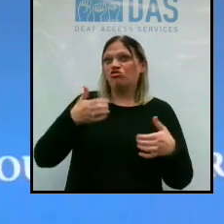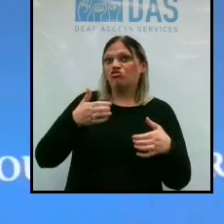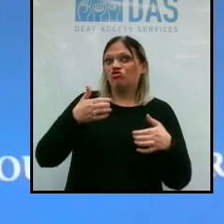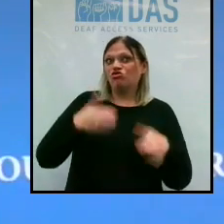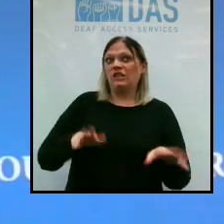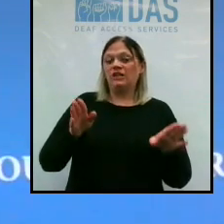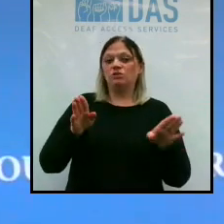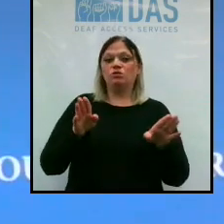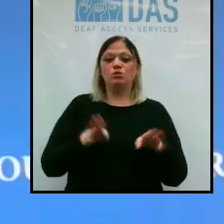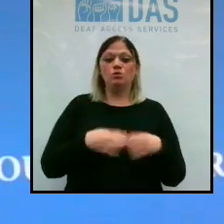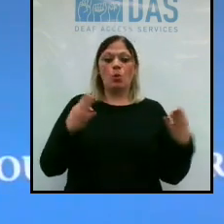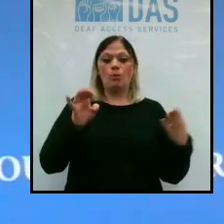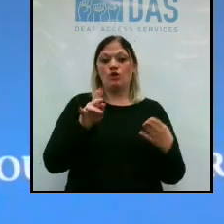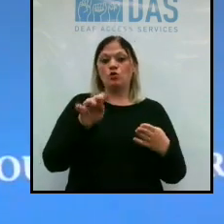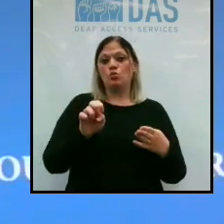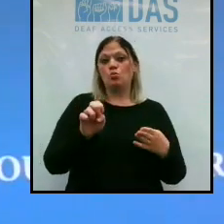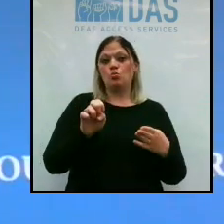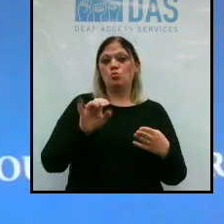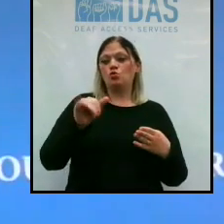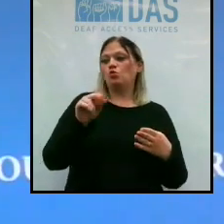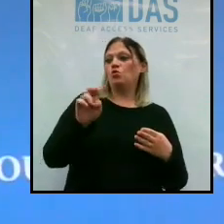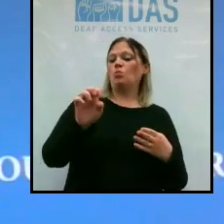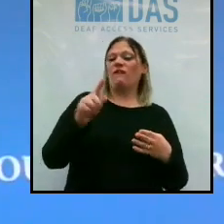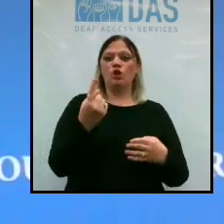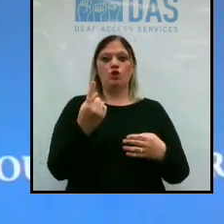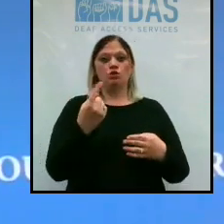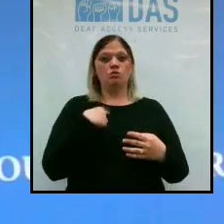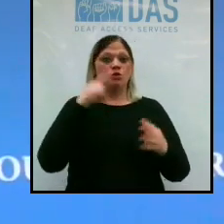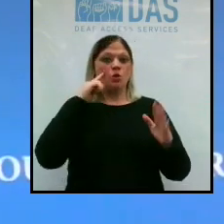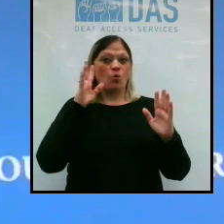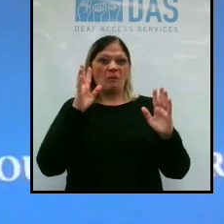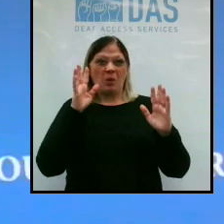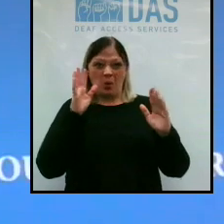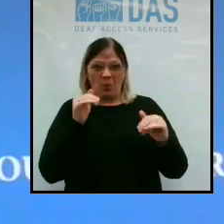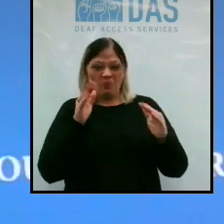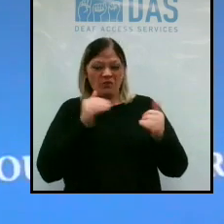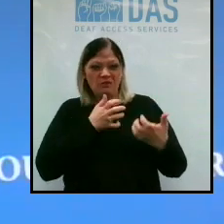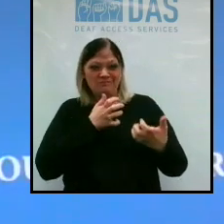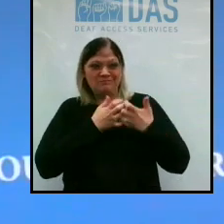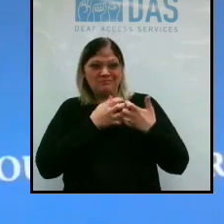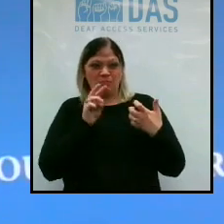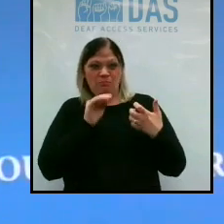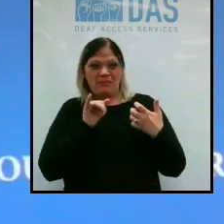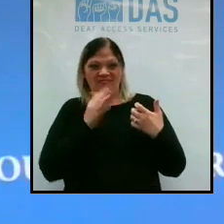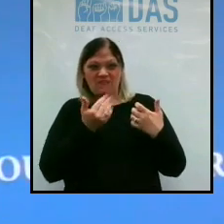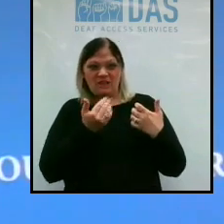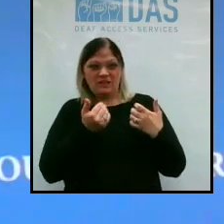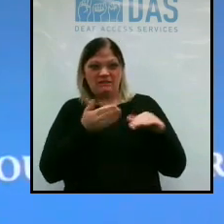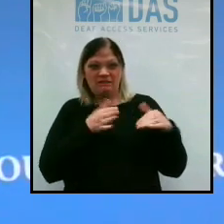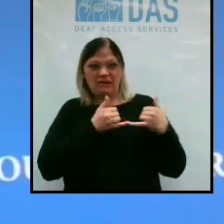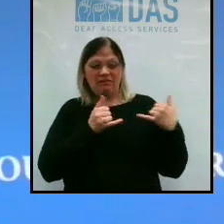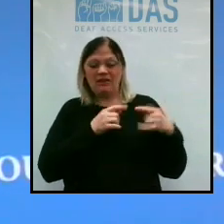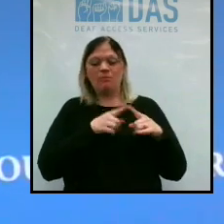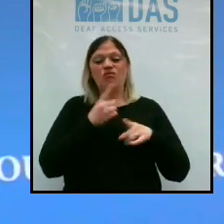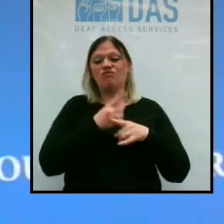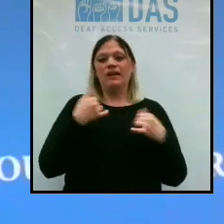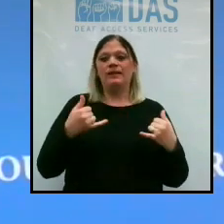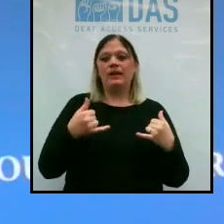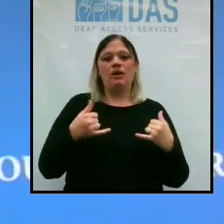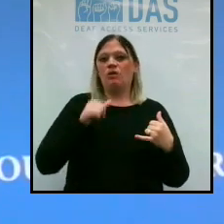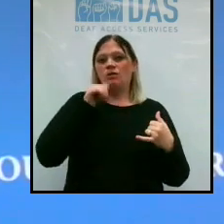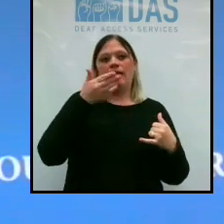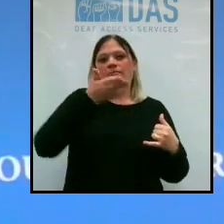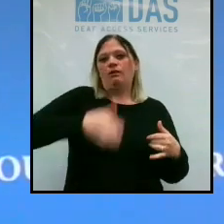of opening by June 1st. I'm hopeful we meet the May 15th deadline, but right now I don't think we're there